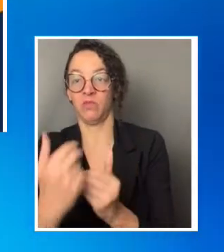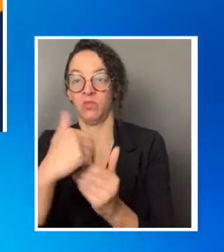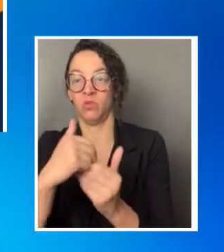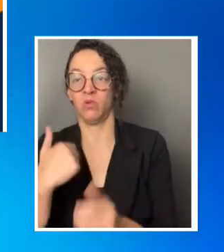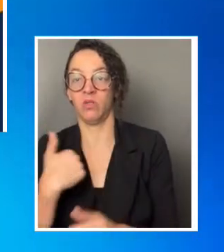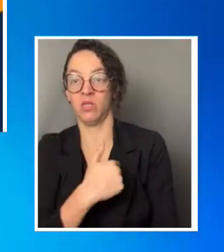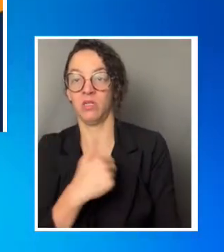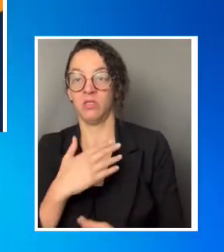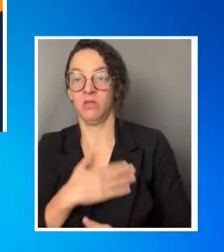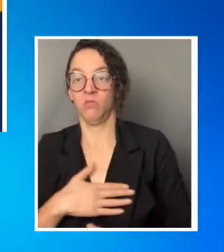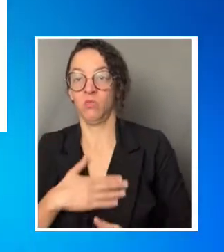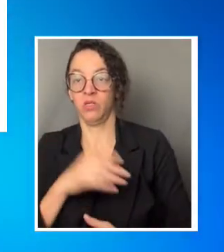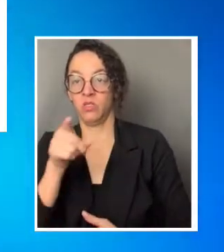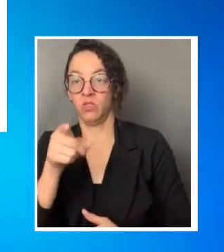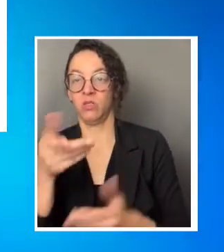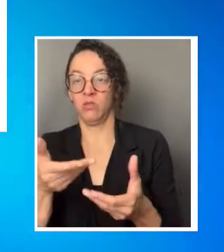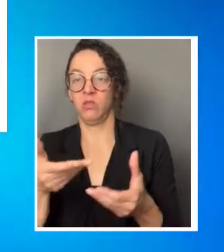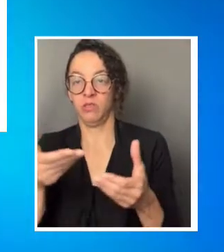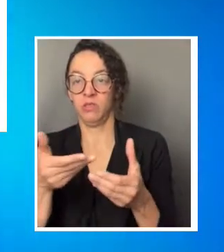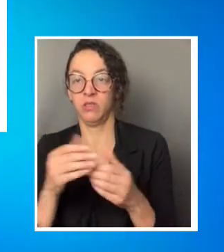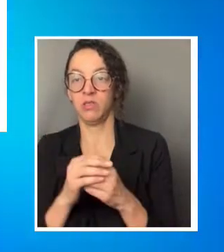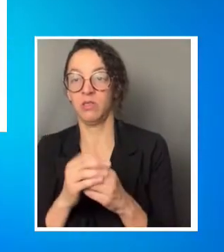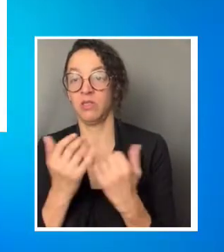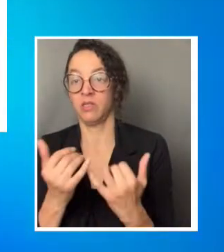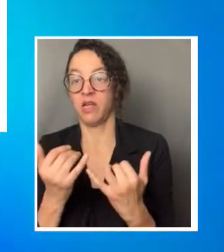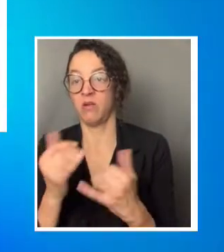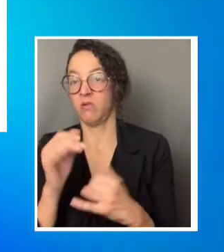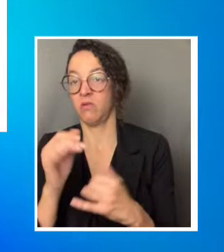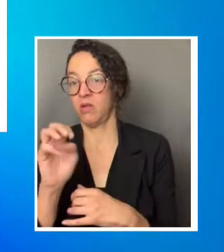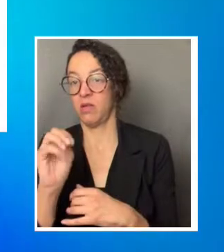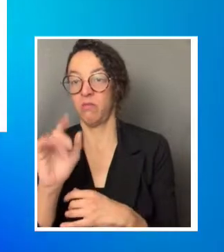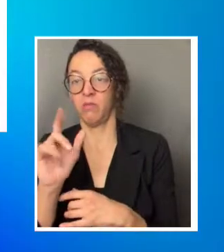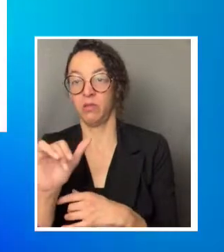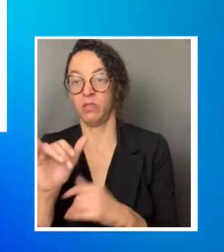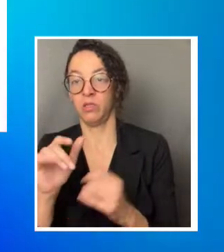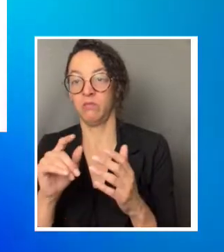Here's Emily to get us started with our presentation.